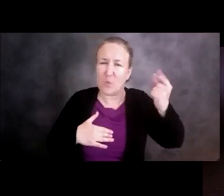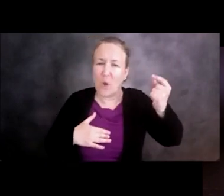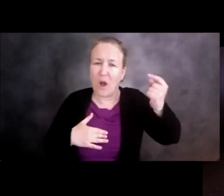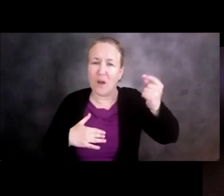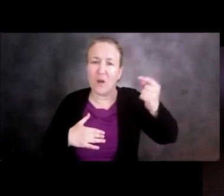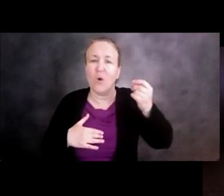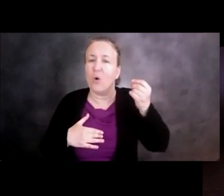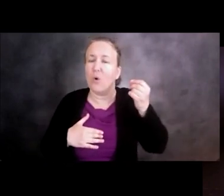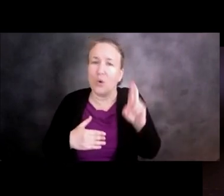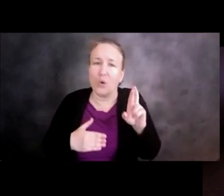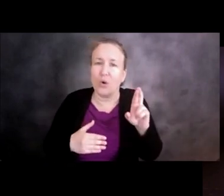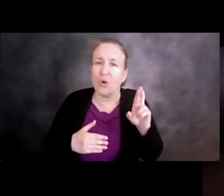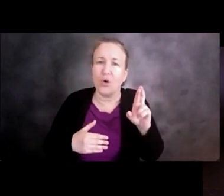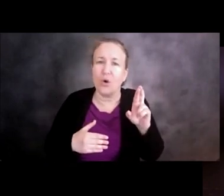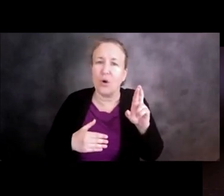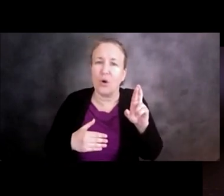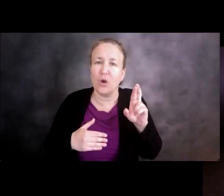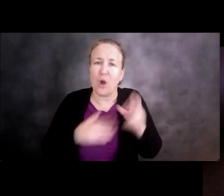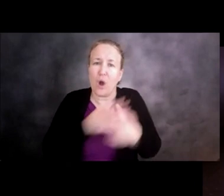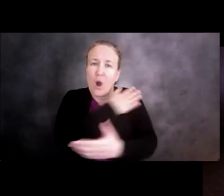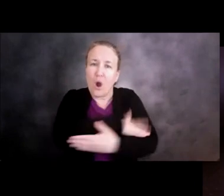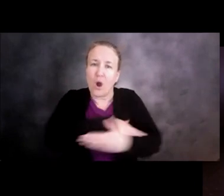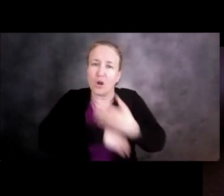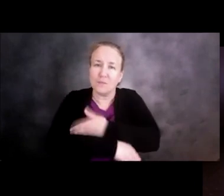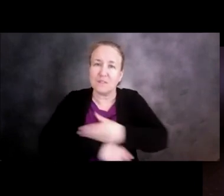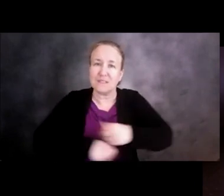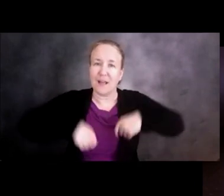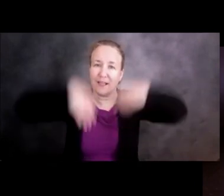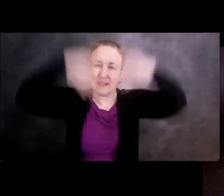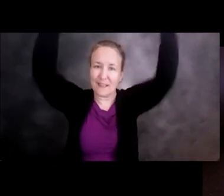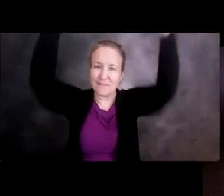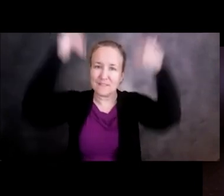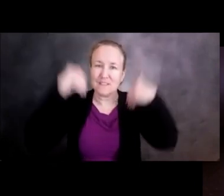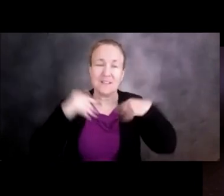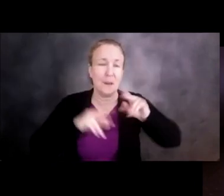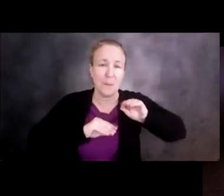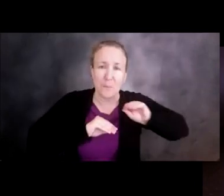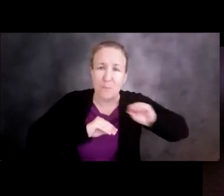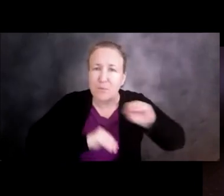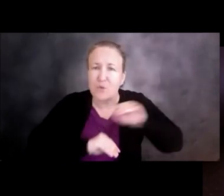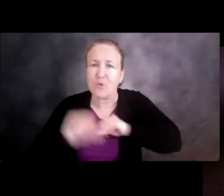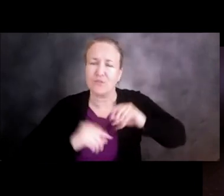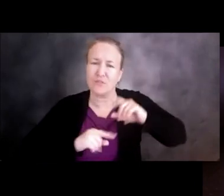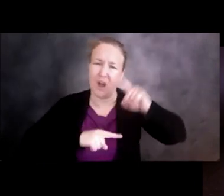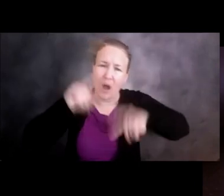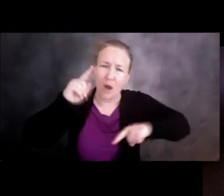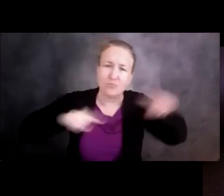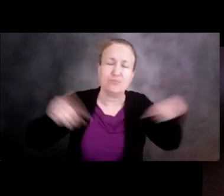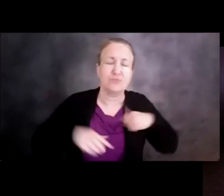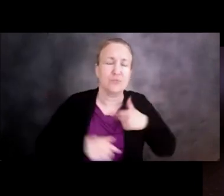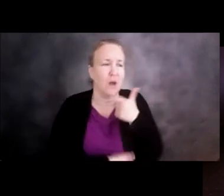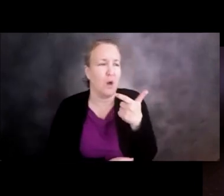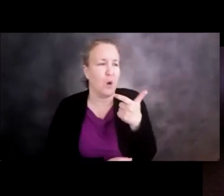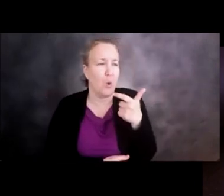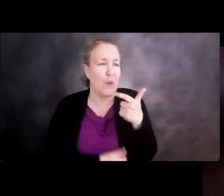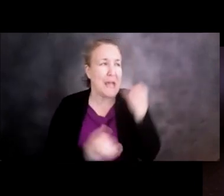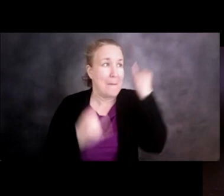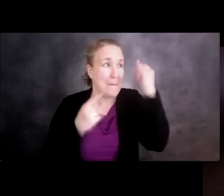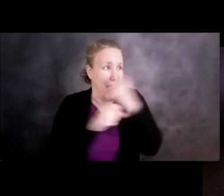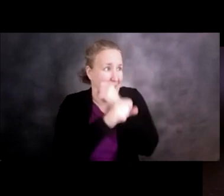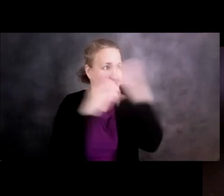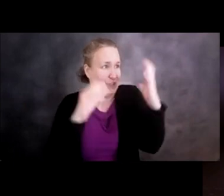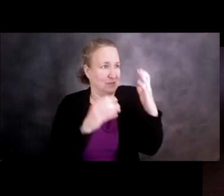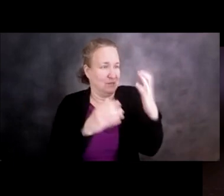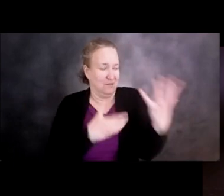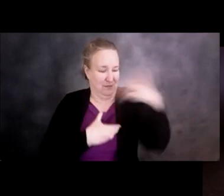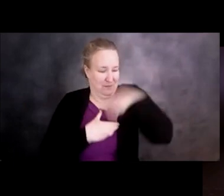of the arm as one moves in that other space. And it does